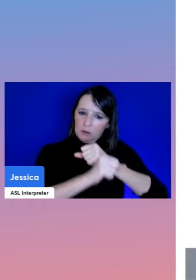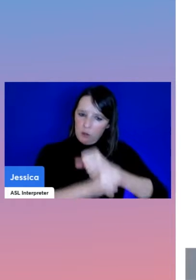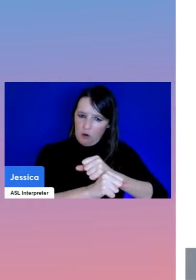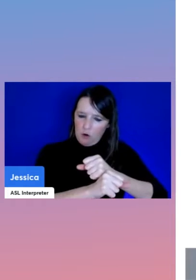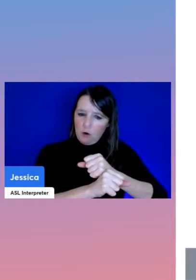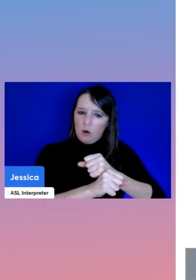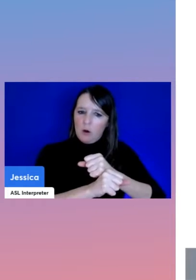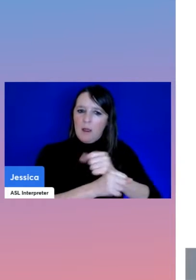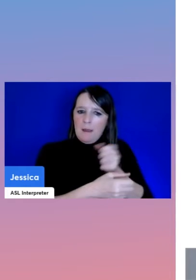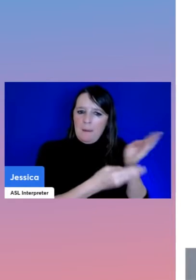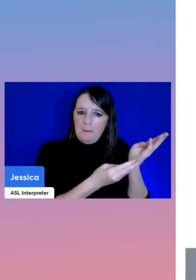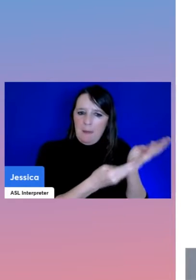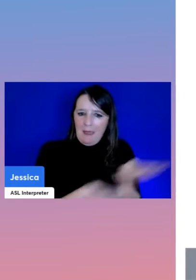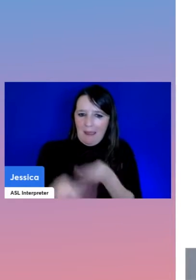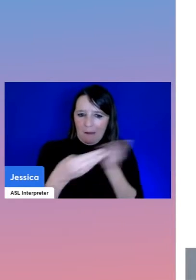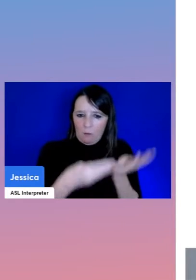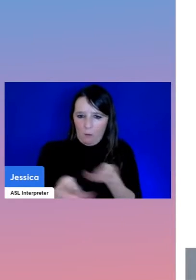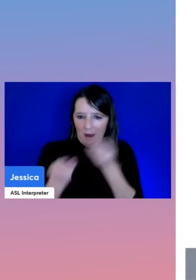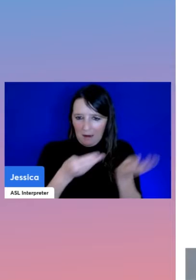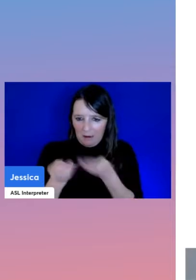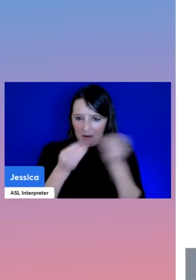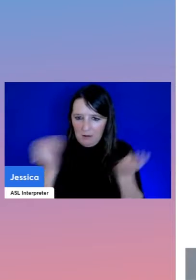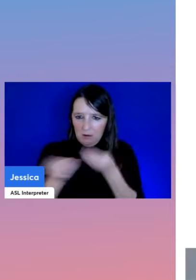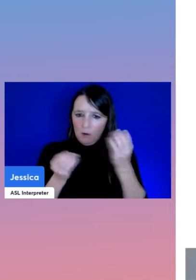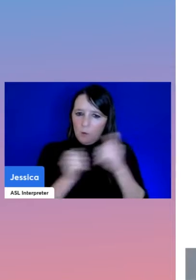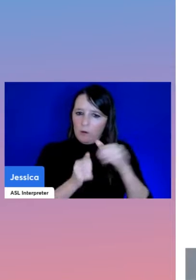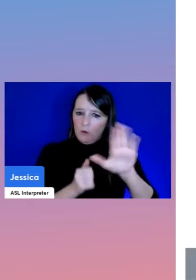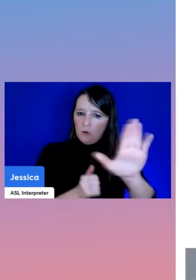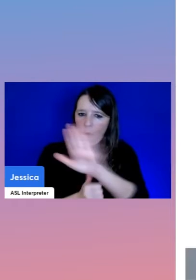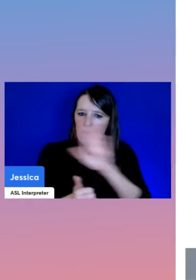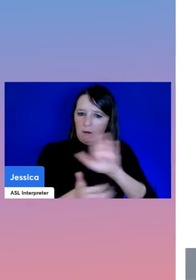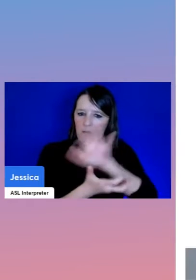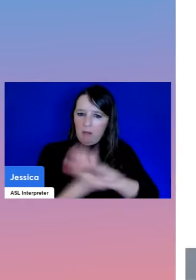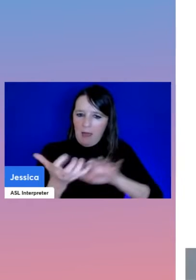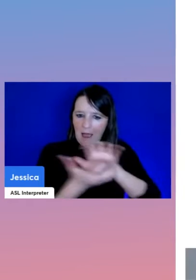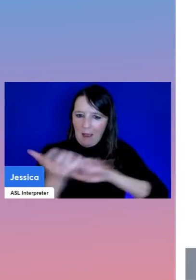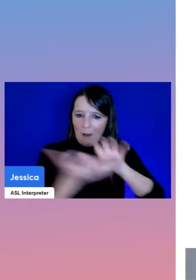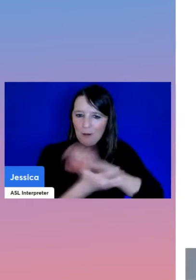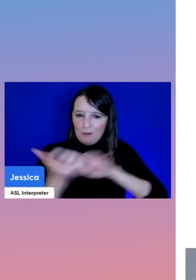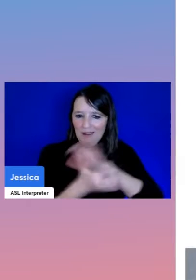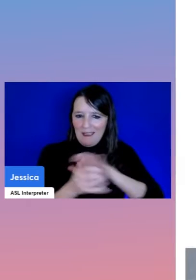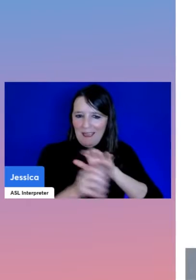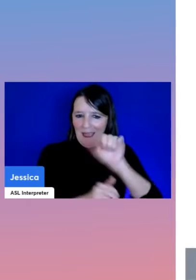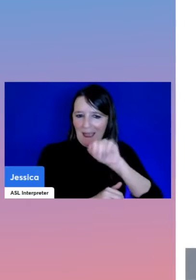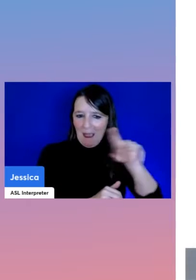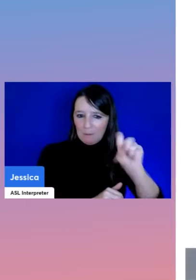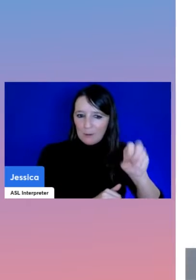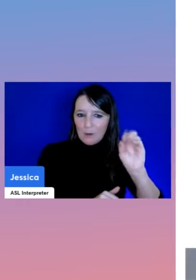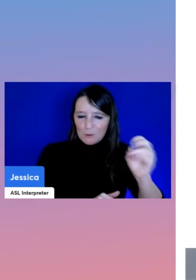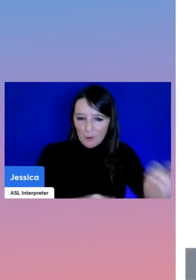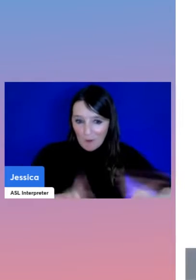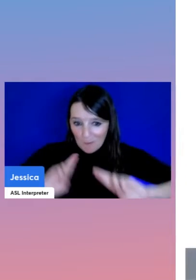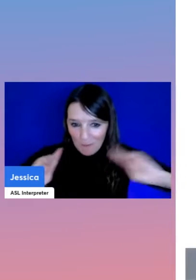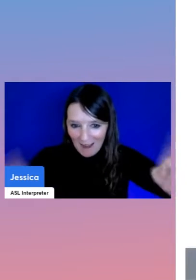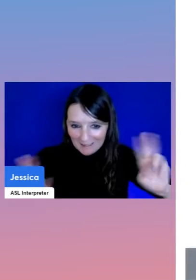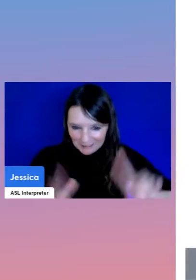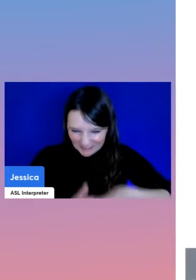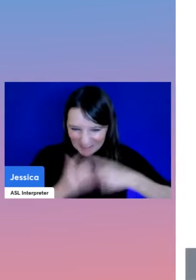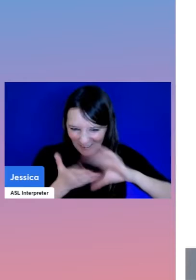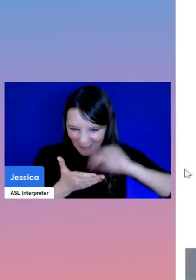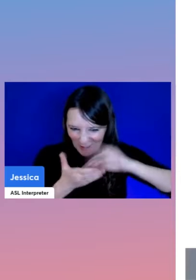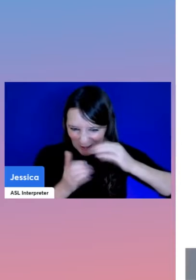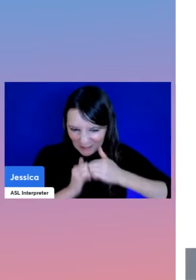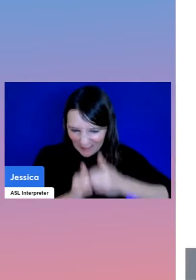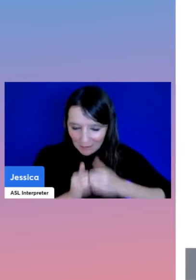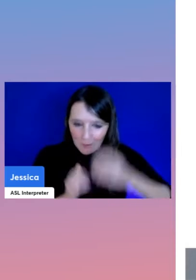and authorization in cloud applications. So, buckle up as we embark on this journey together, exploring